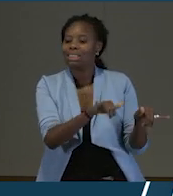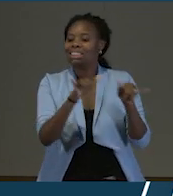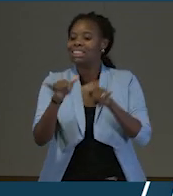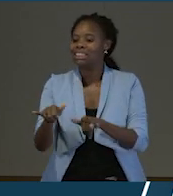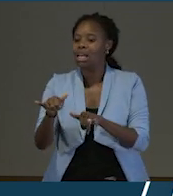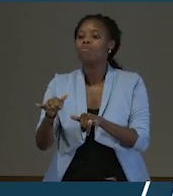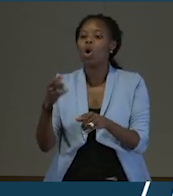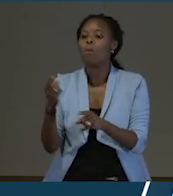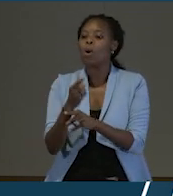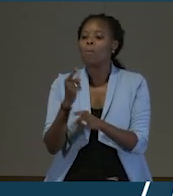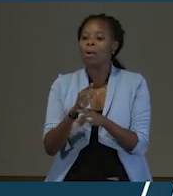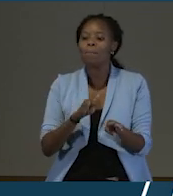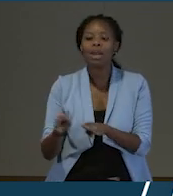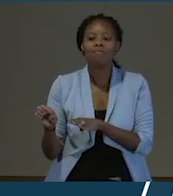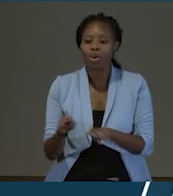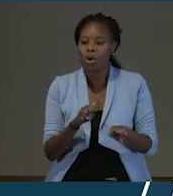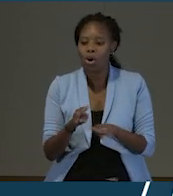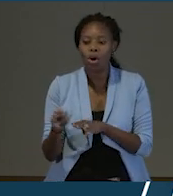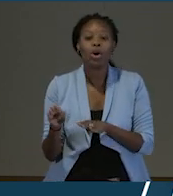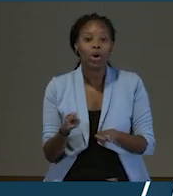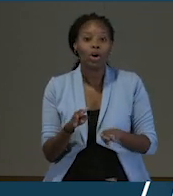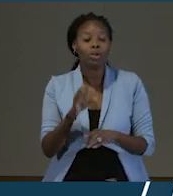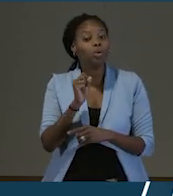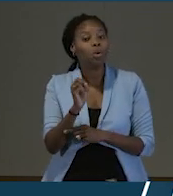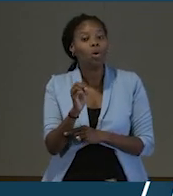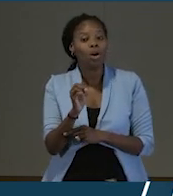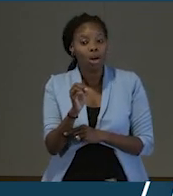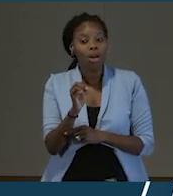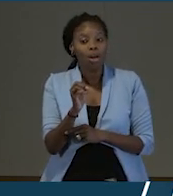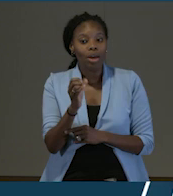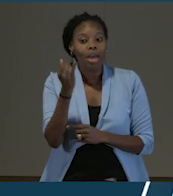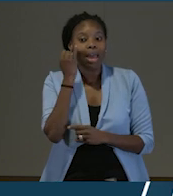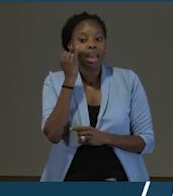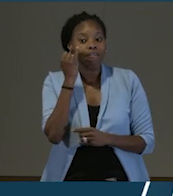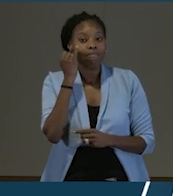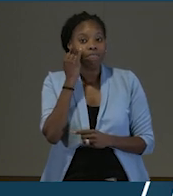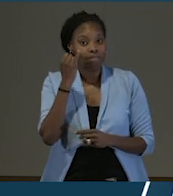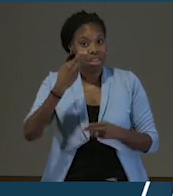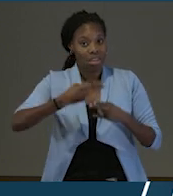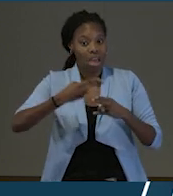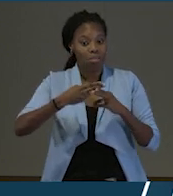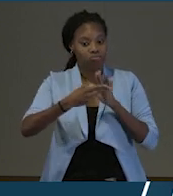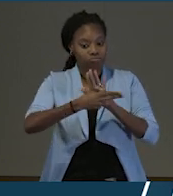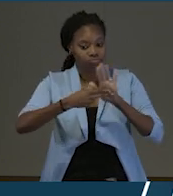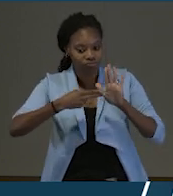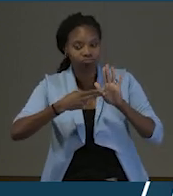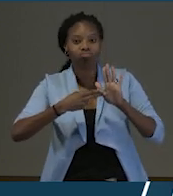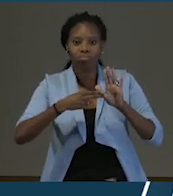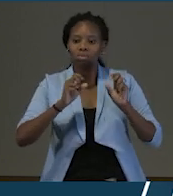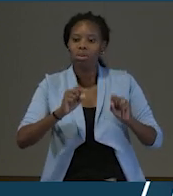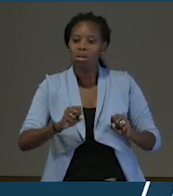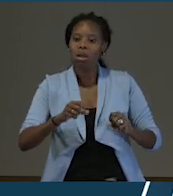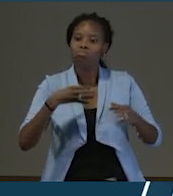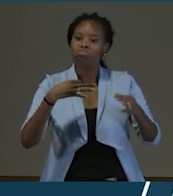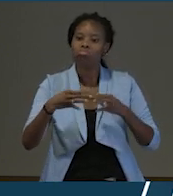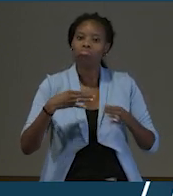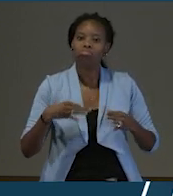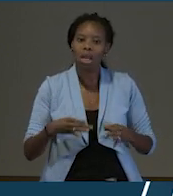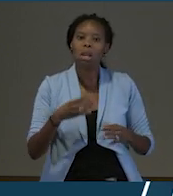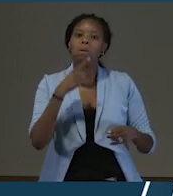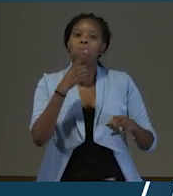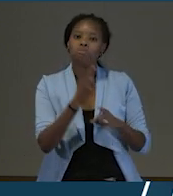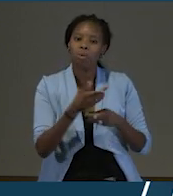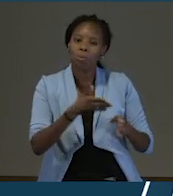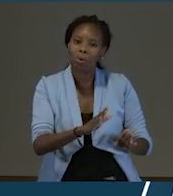give more attention to that behavior, to reinforce it, right? Put a name to the behavior and the emotions. Now,